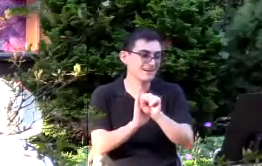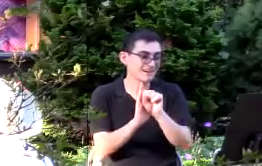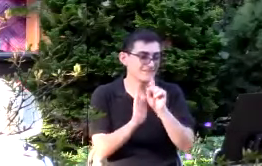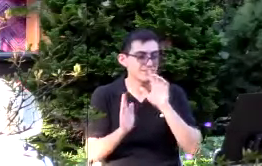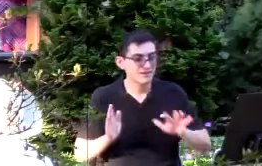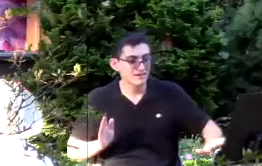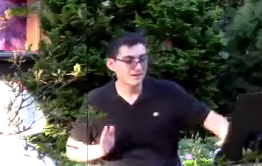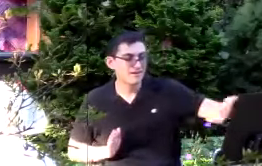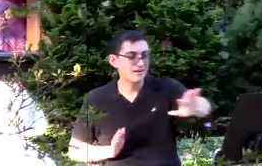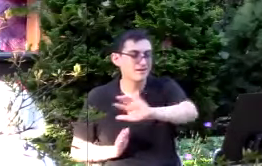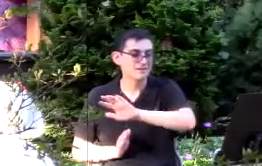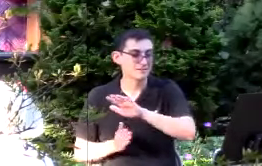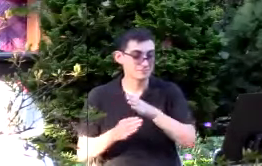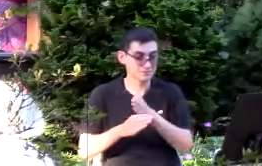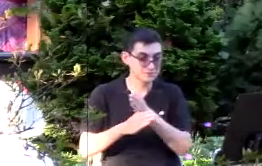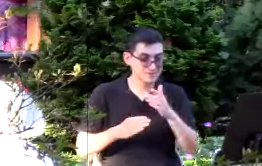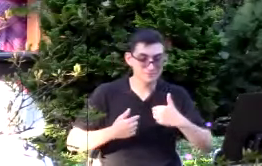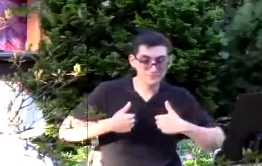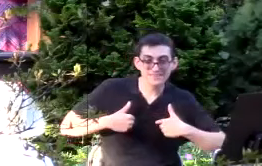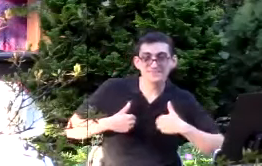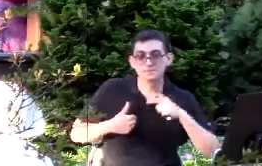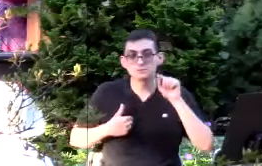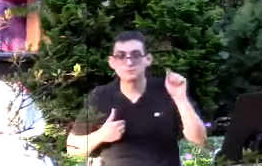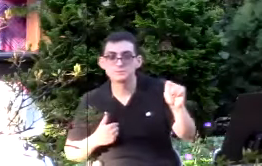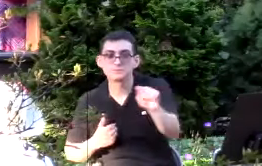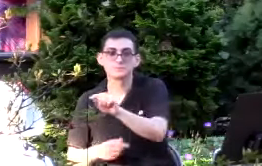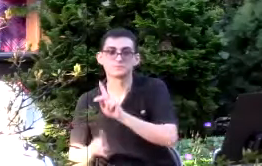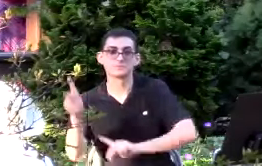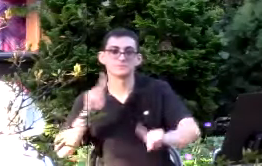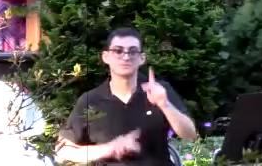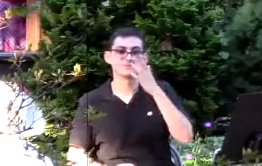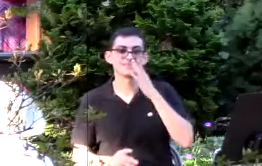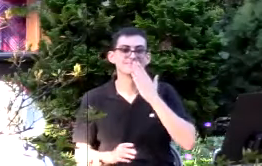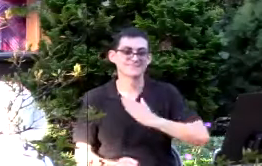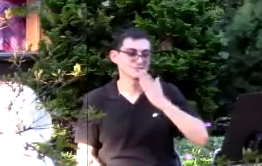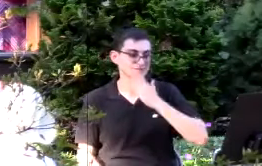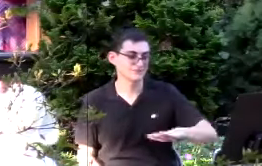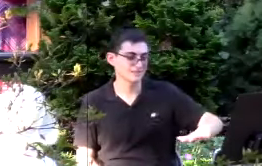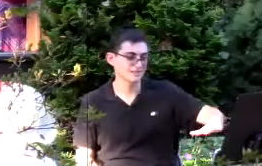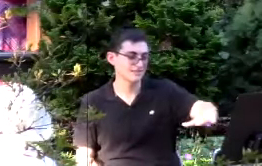Yisimechu v'malchutcha,